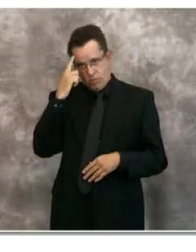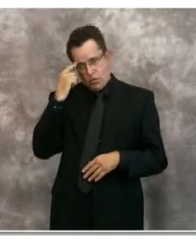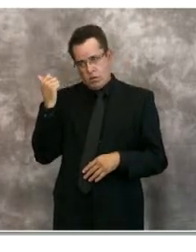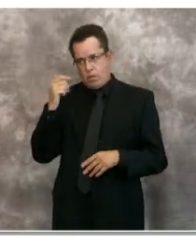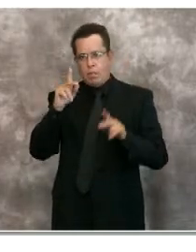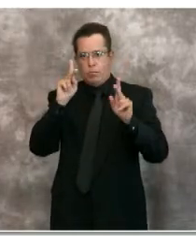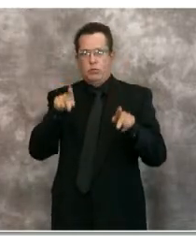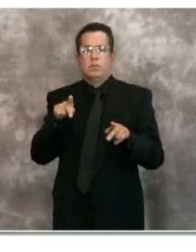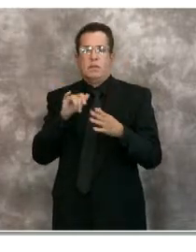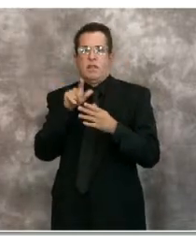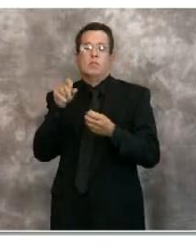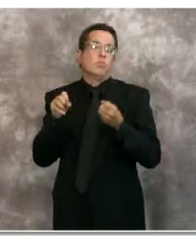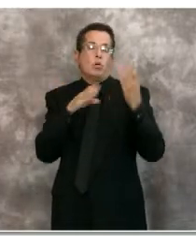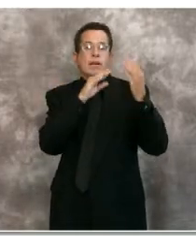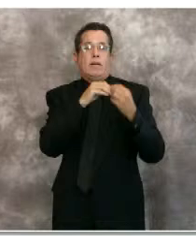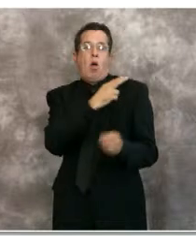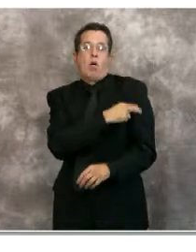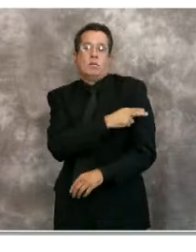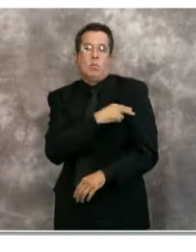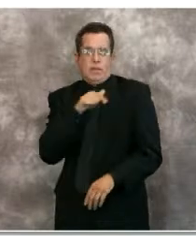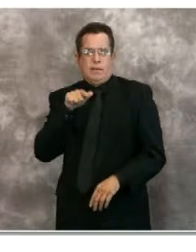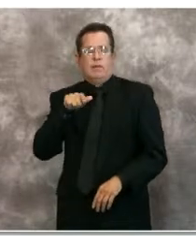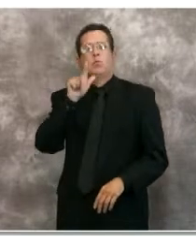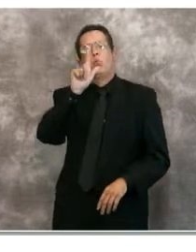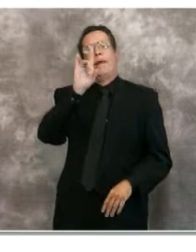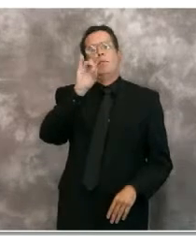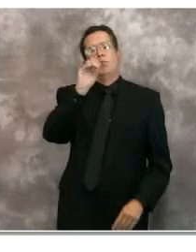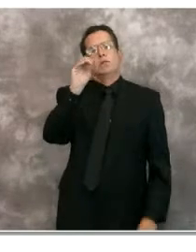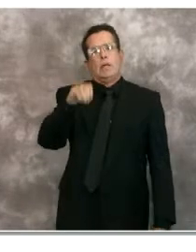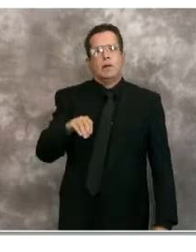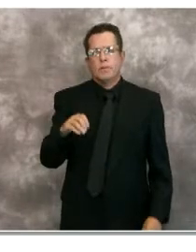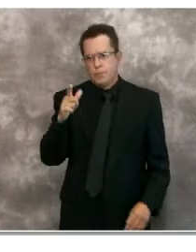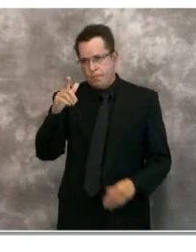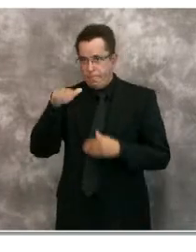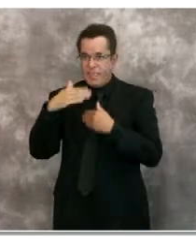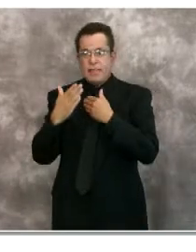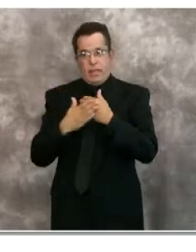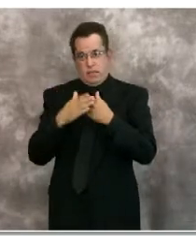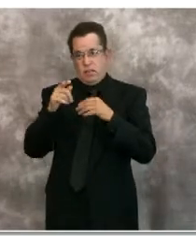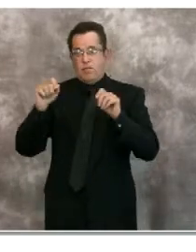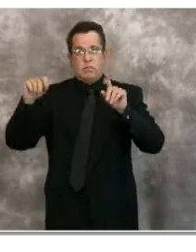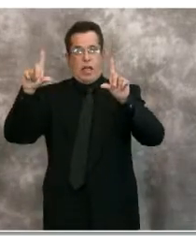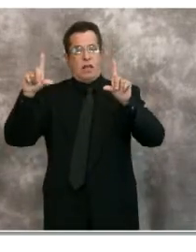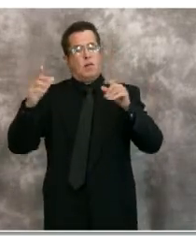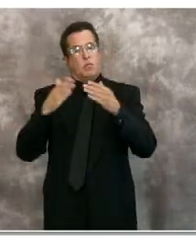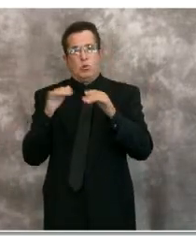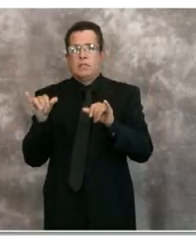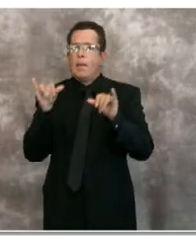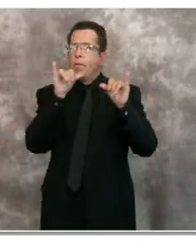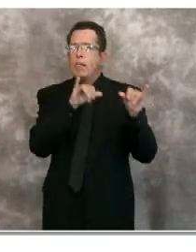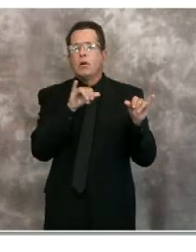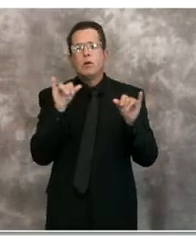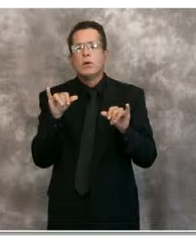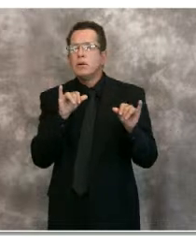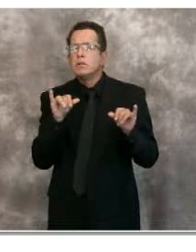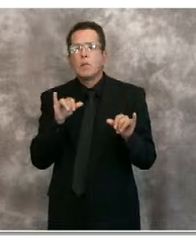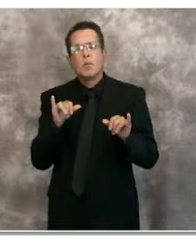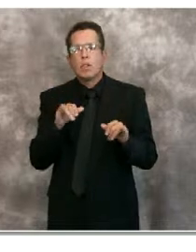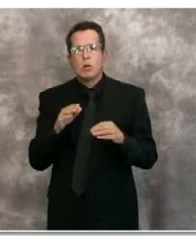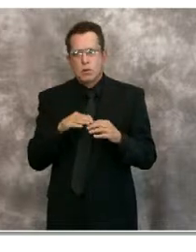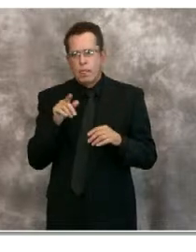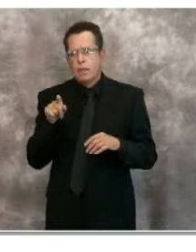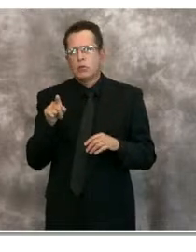individuals hospitalized. Now, in this next slide, it shows a similar format as you saw for cases